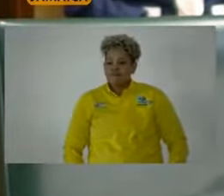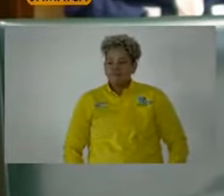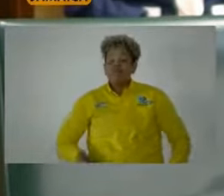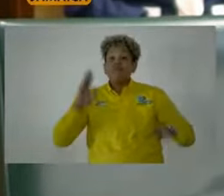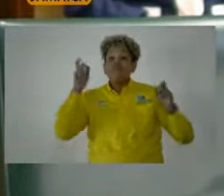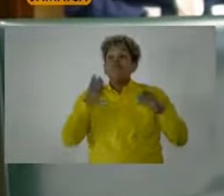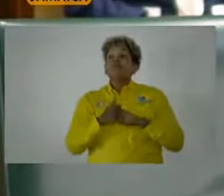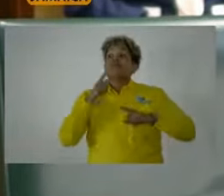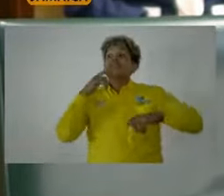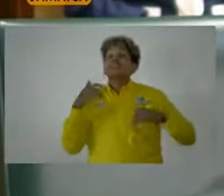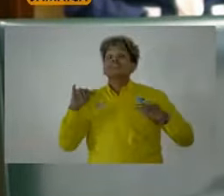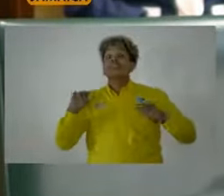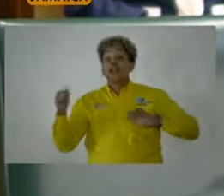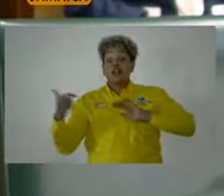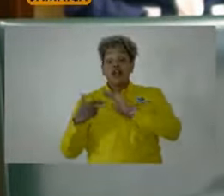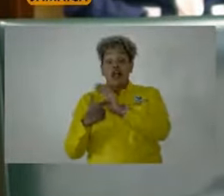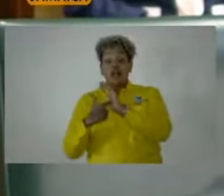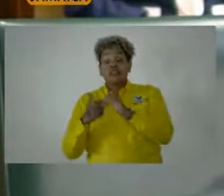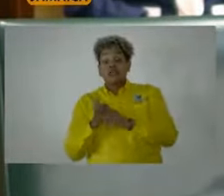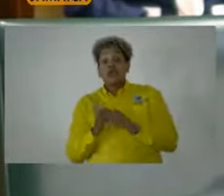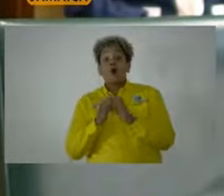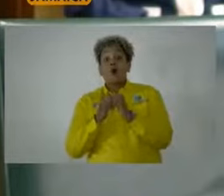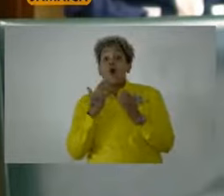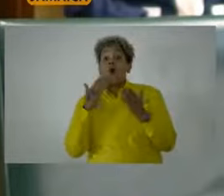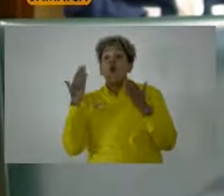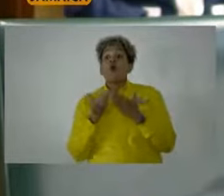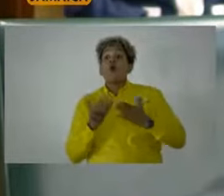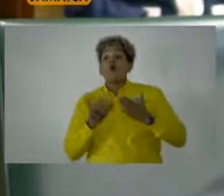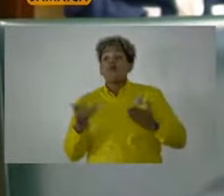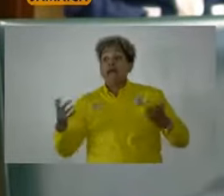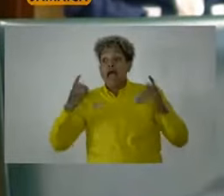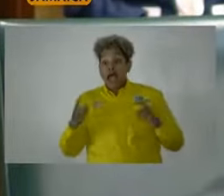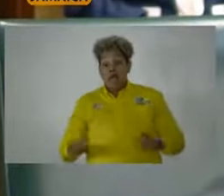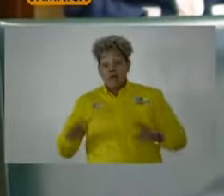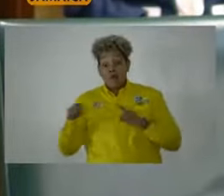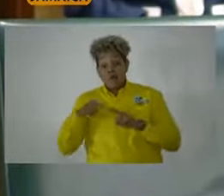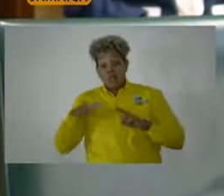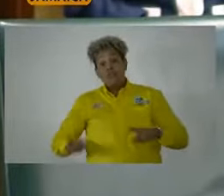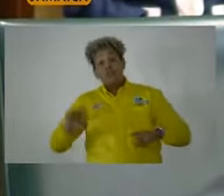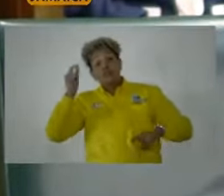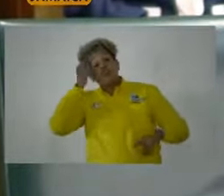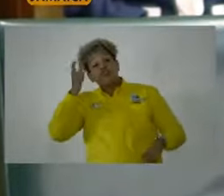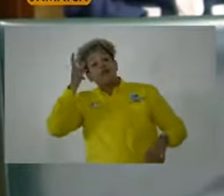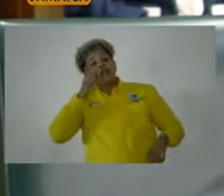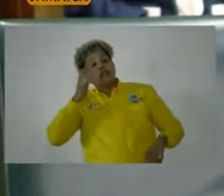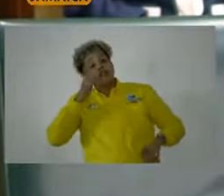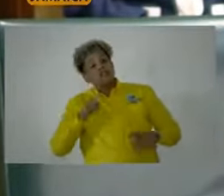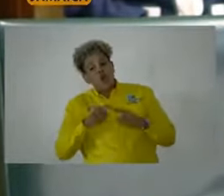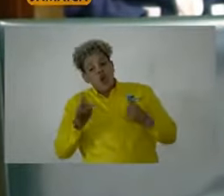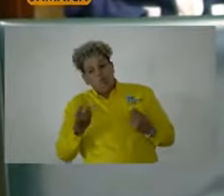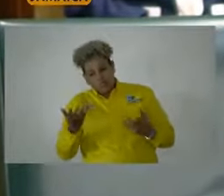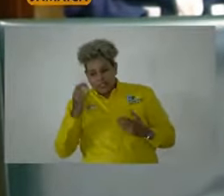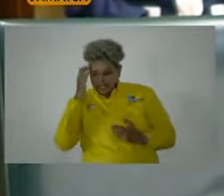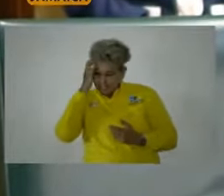Mr. Speaker, it is yet another example of how good things happen when this government listens to the opposition.